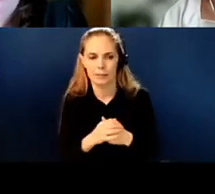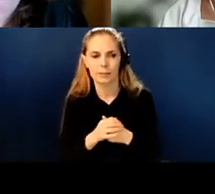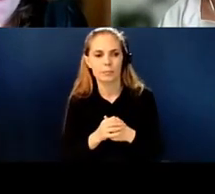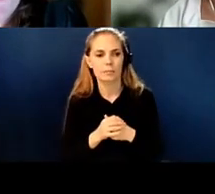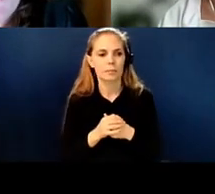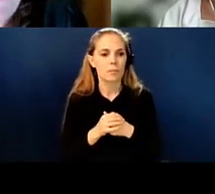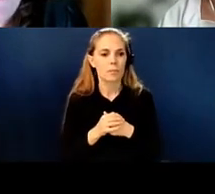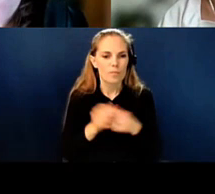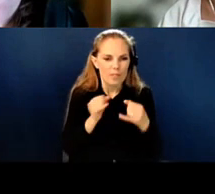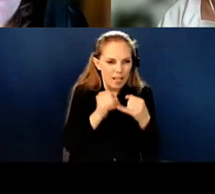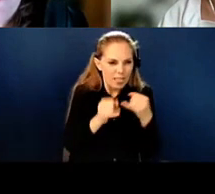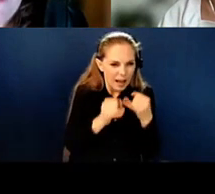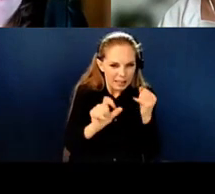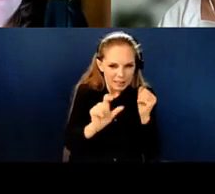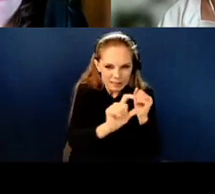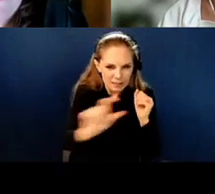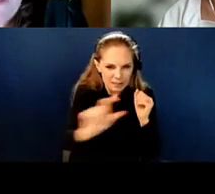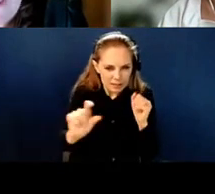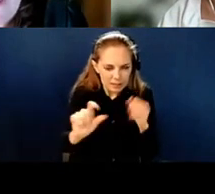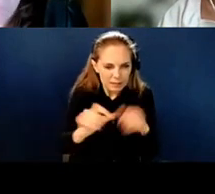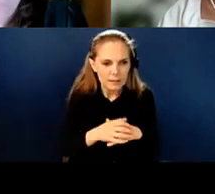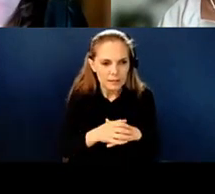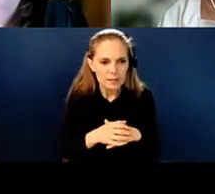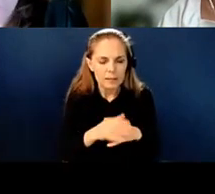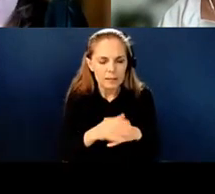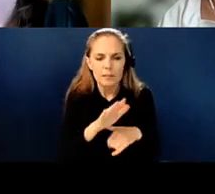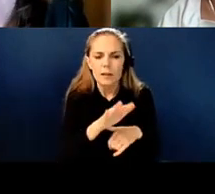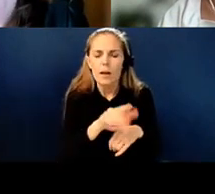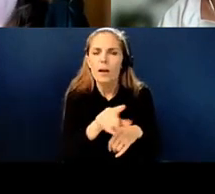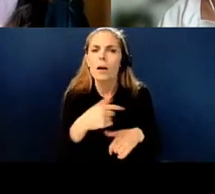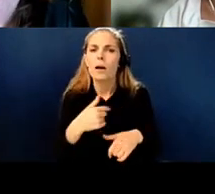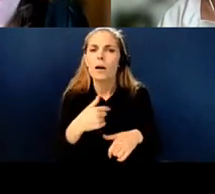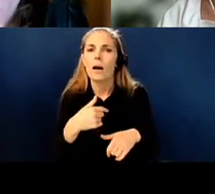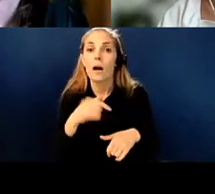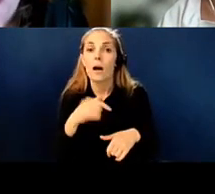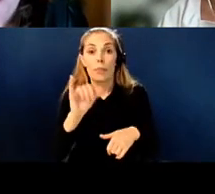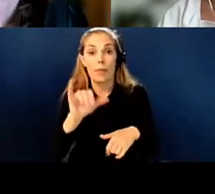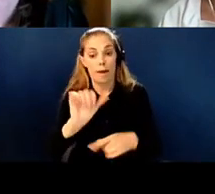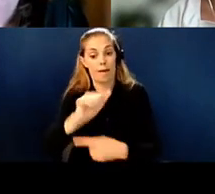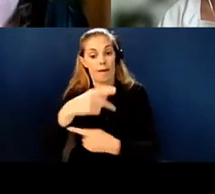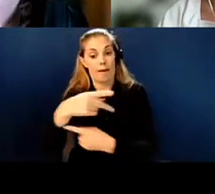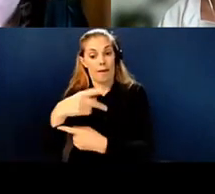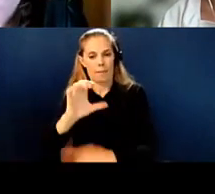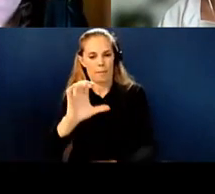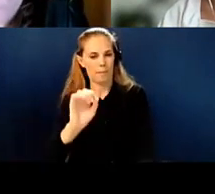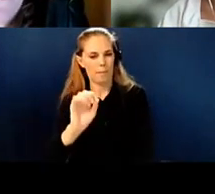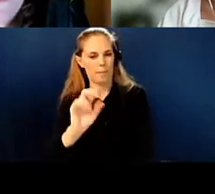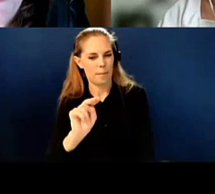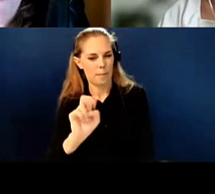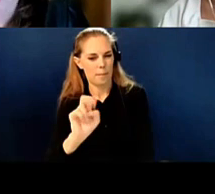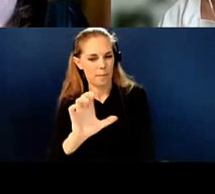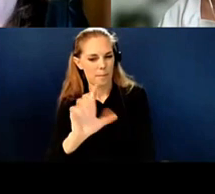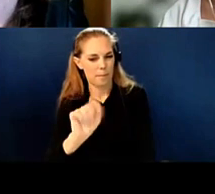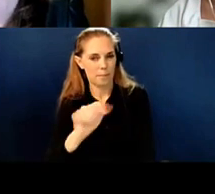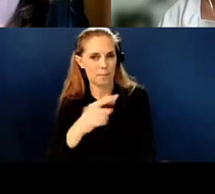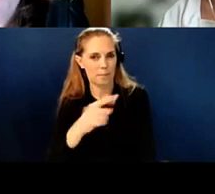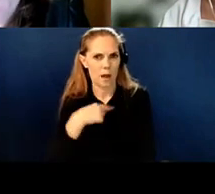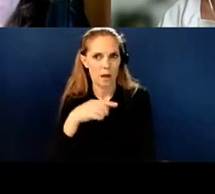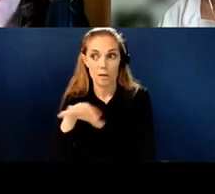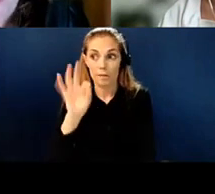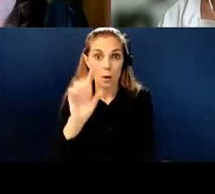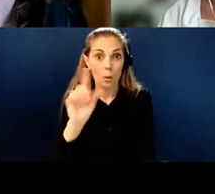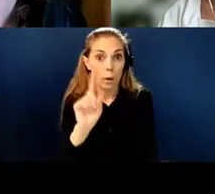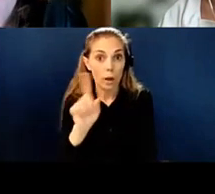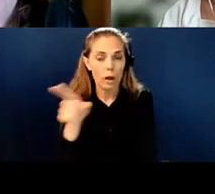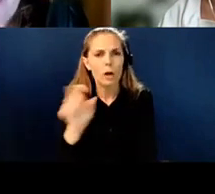we first heard about the Connect app from Employment Services, some friends in Employment Services. And